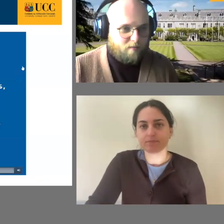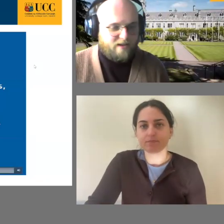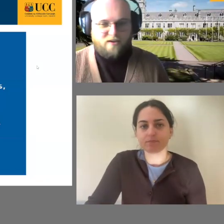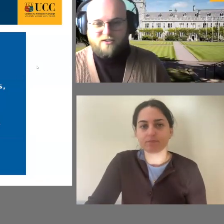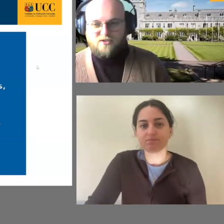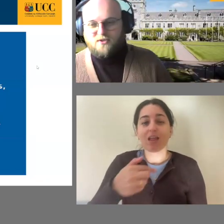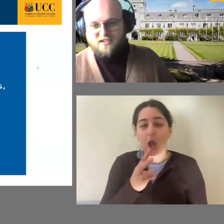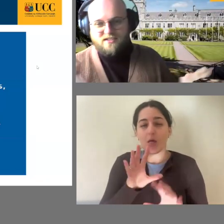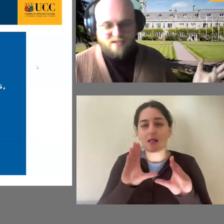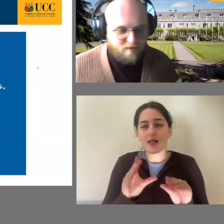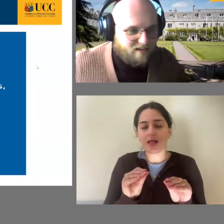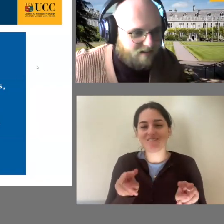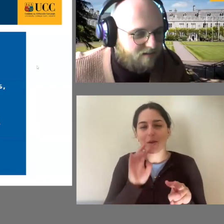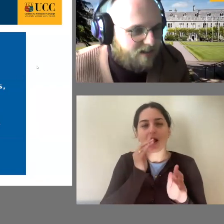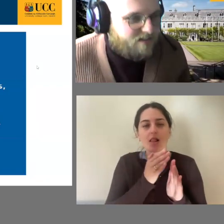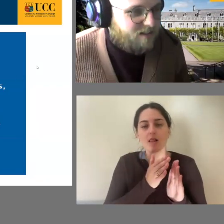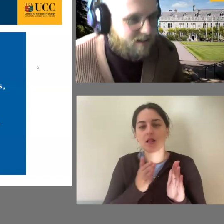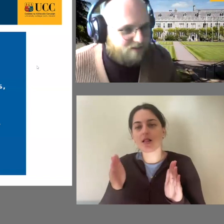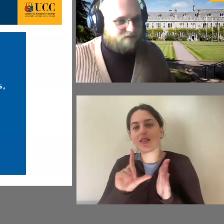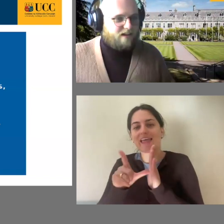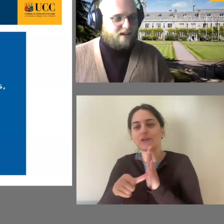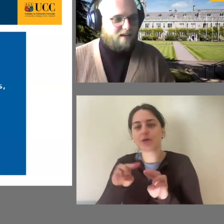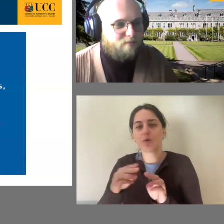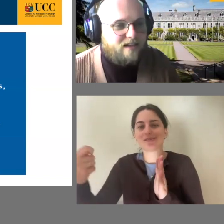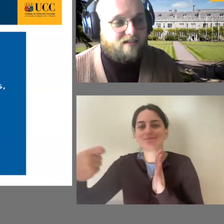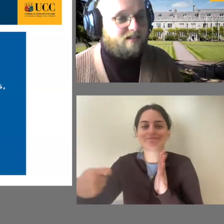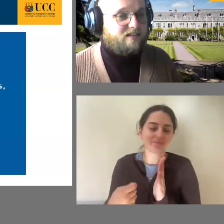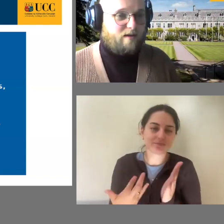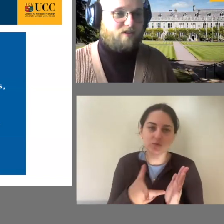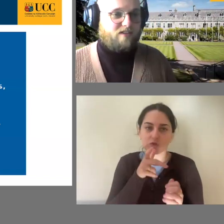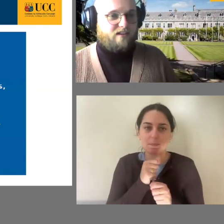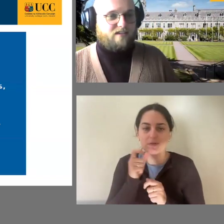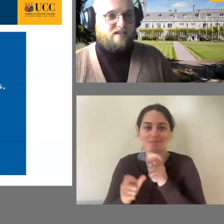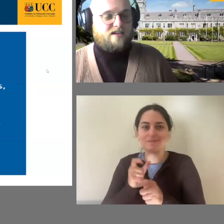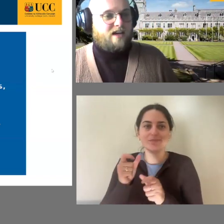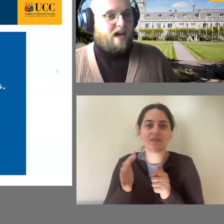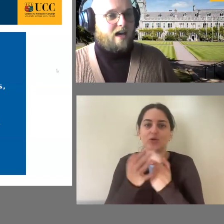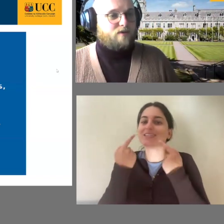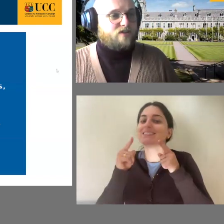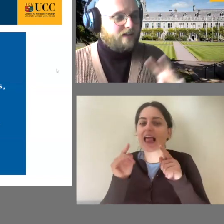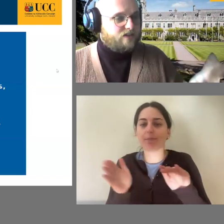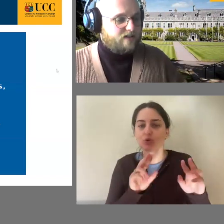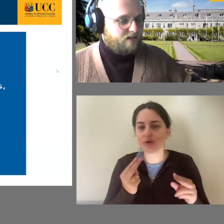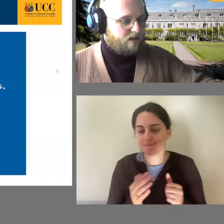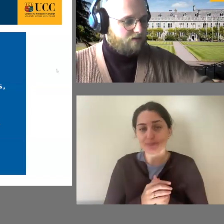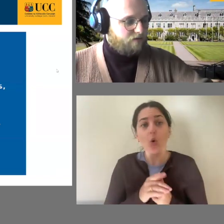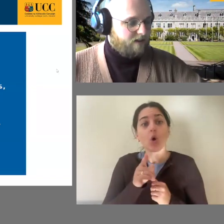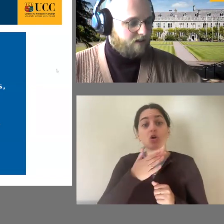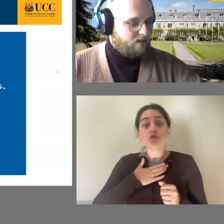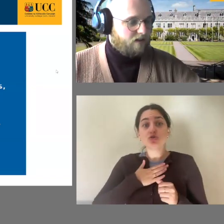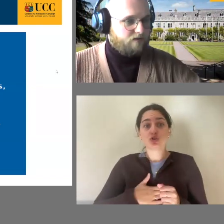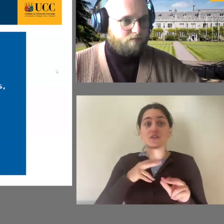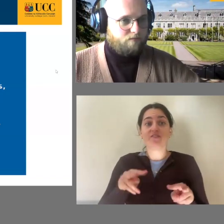I'll stop that there because it just goes into some of the additional kind of pieces and disclaimers. Thanks. So that's just